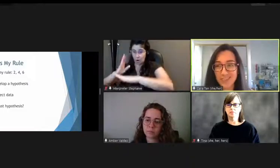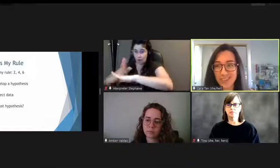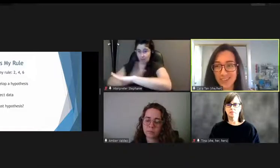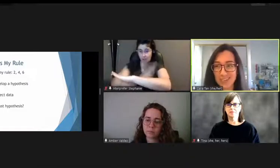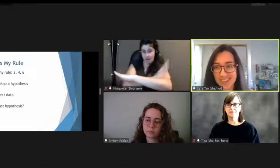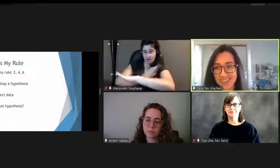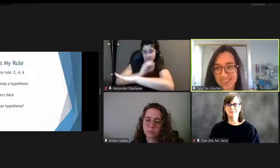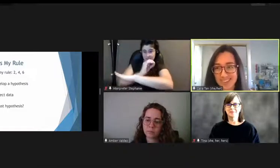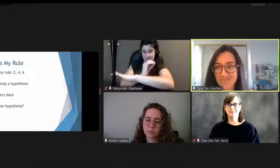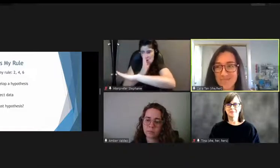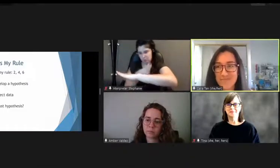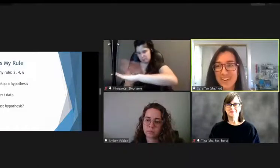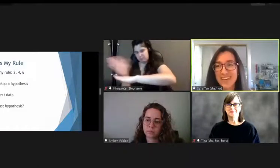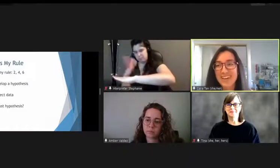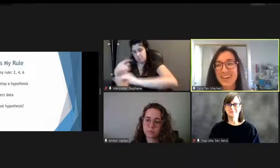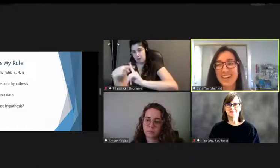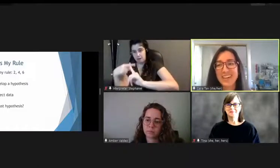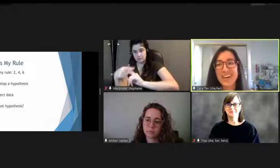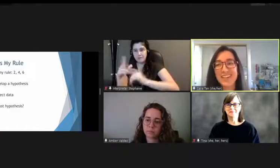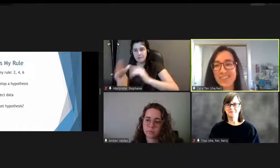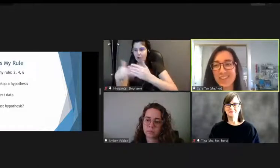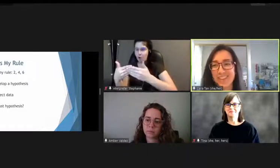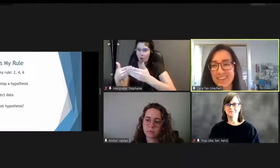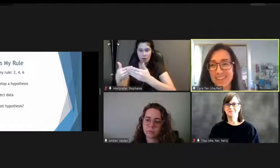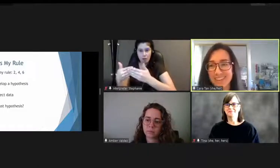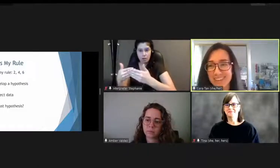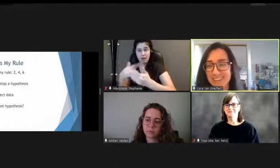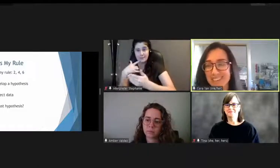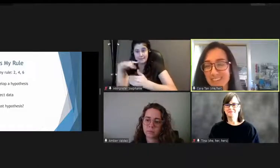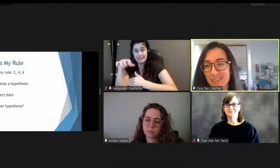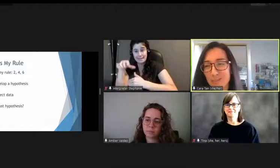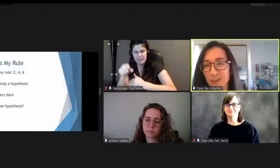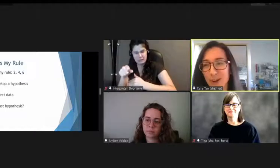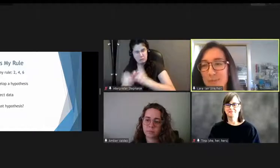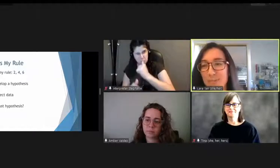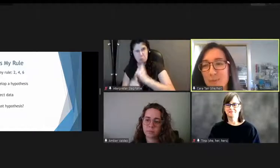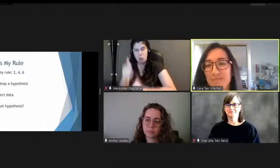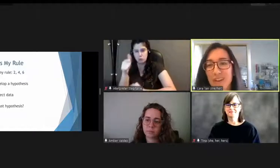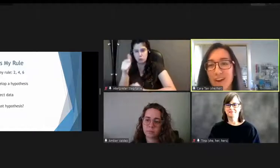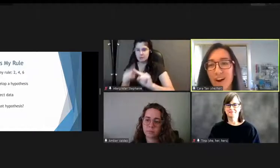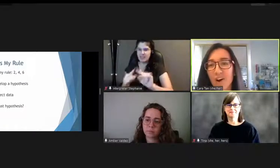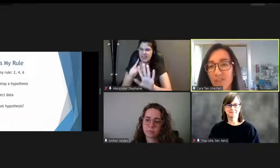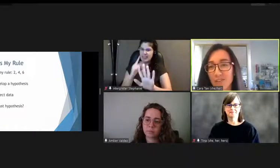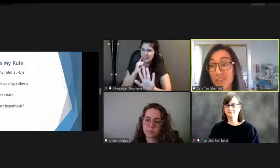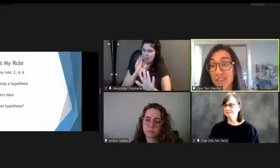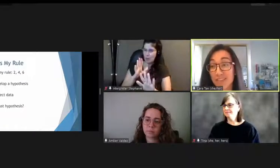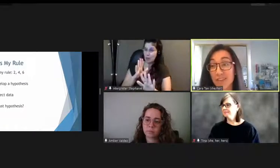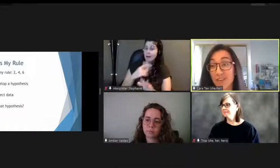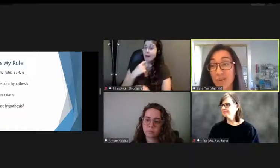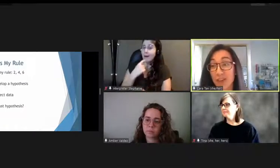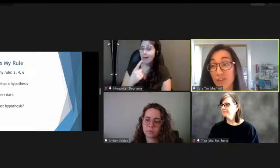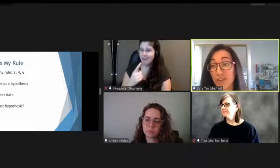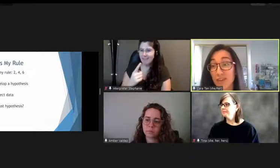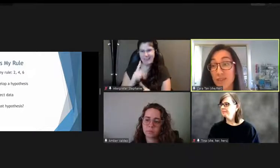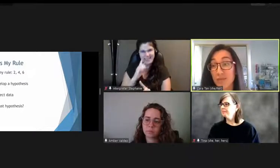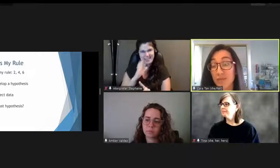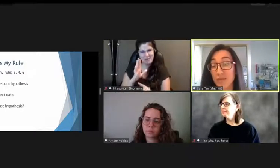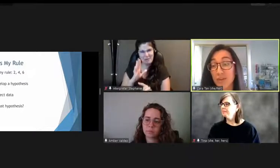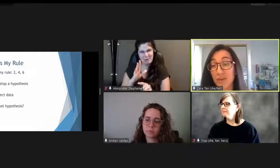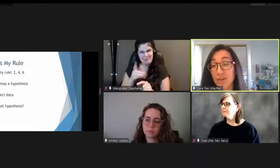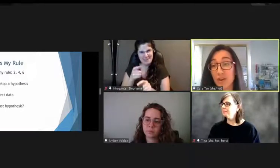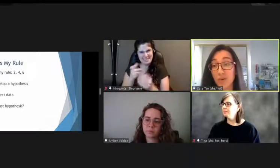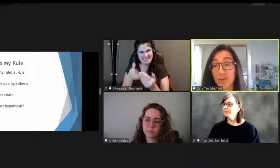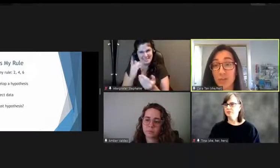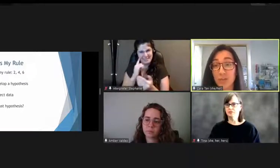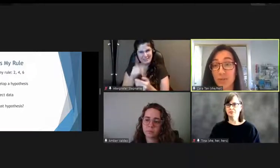still something that we're missing here. And I think I'm gonna give it away. But all of the sets that you gave me,